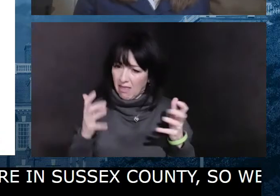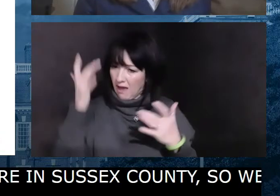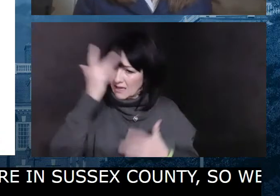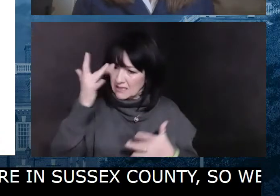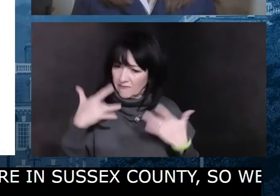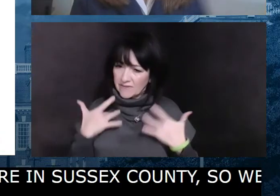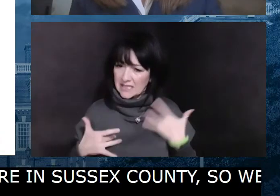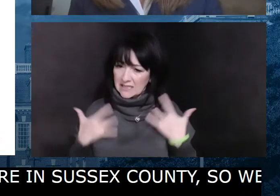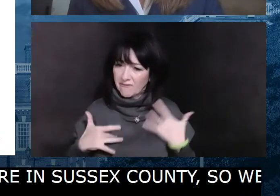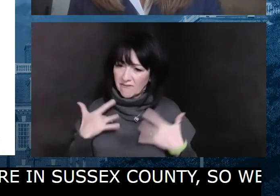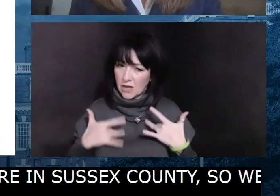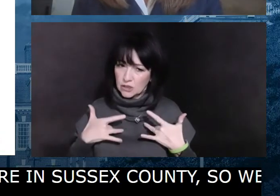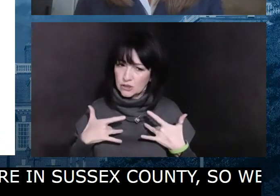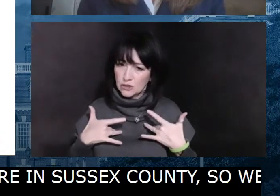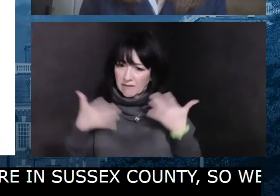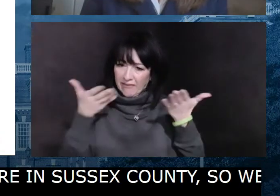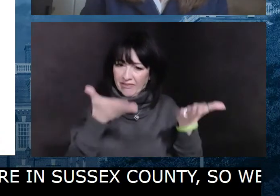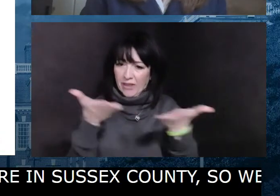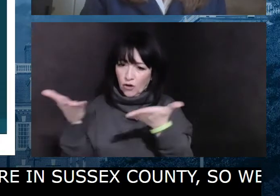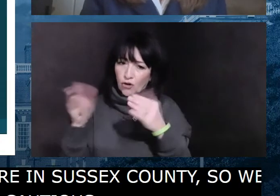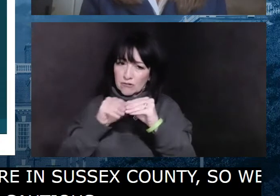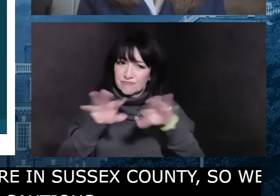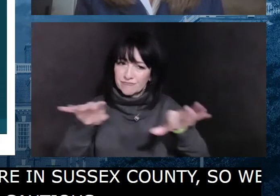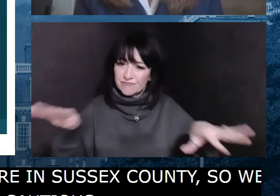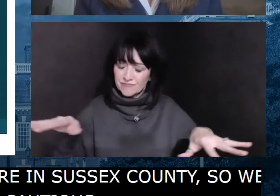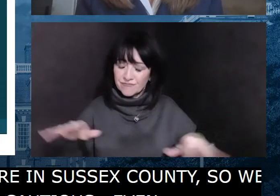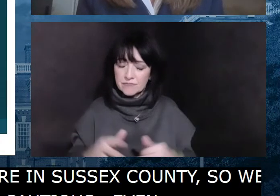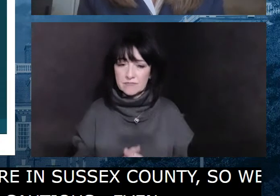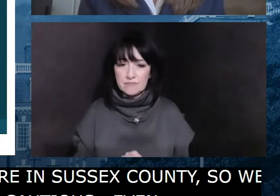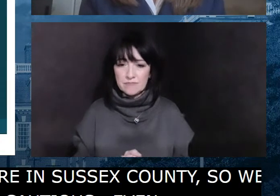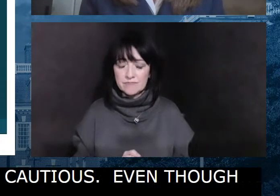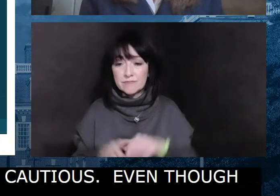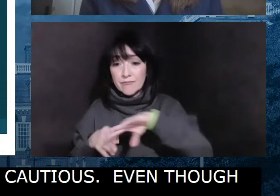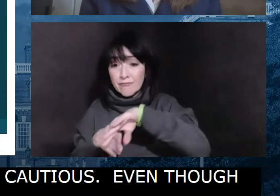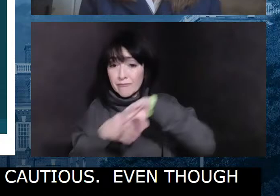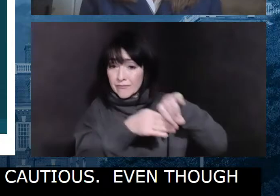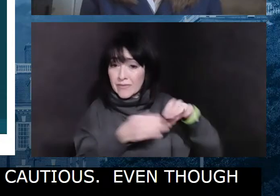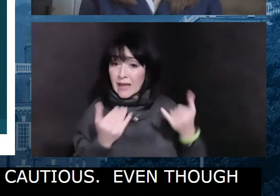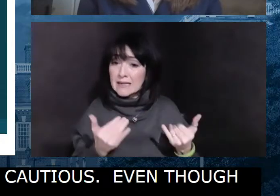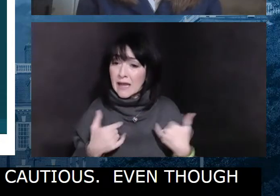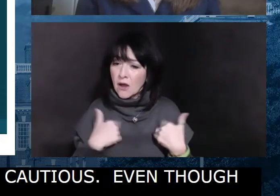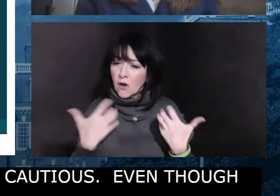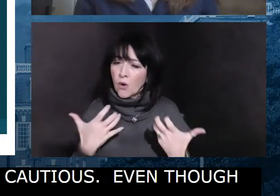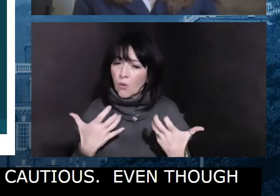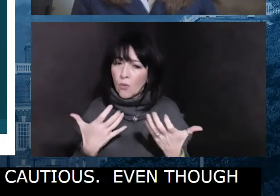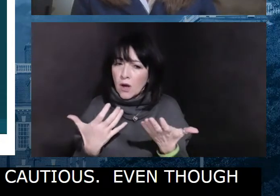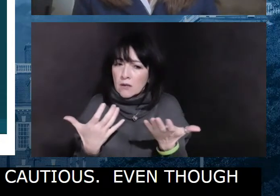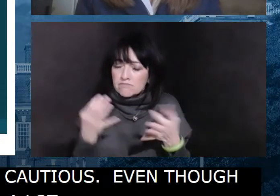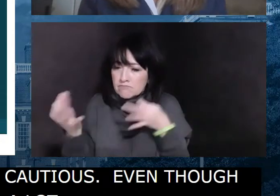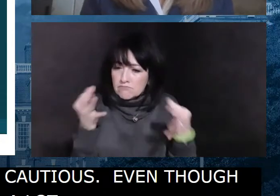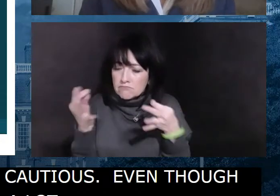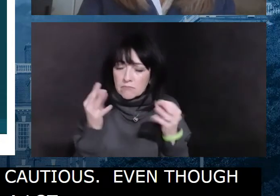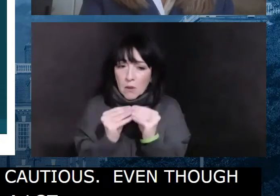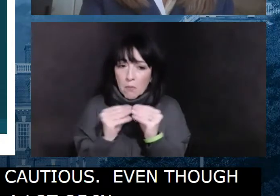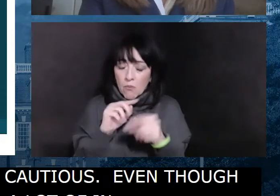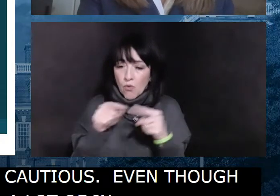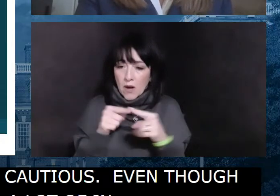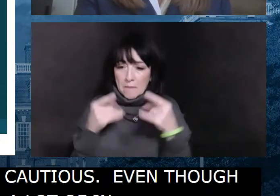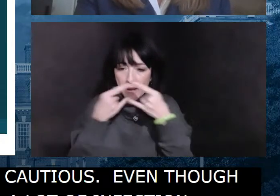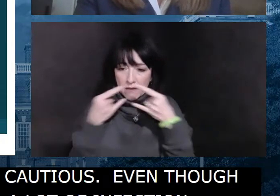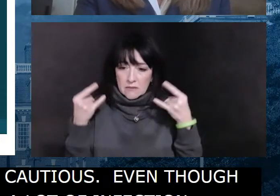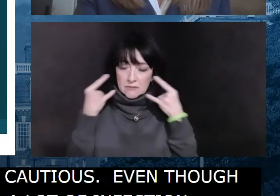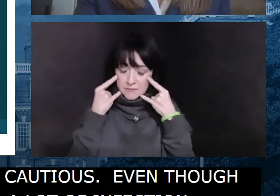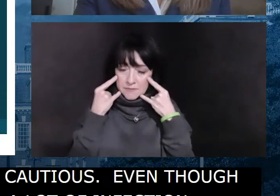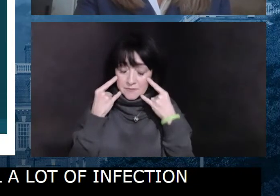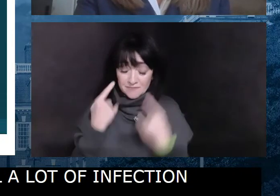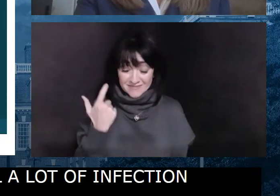So let's switch to some updates from the Centers for Disease Control. This past week,